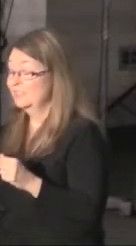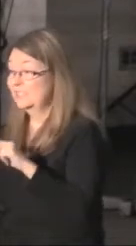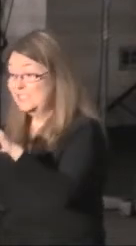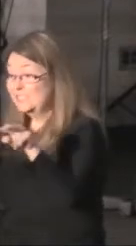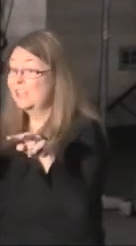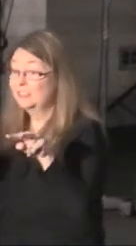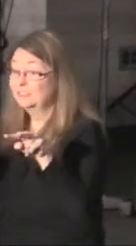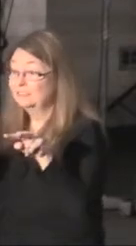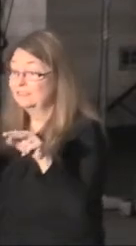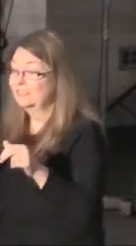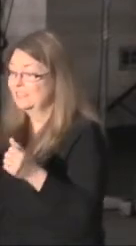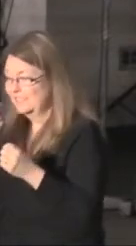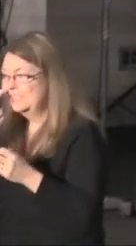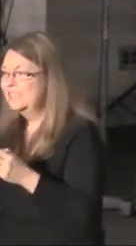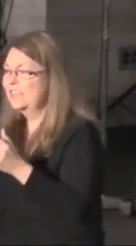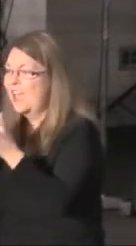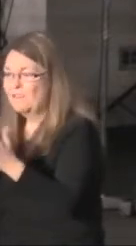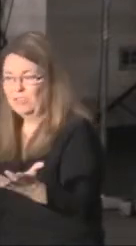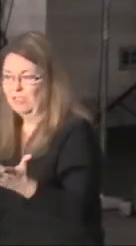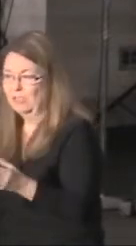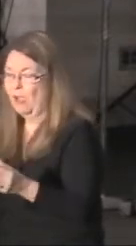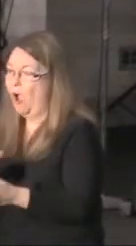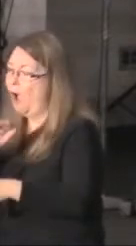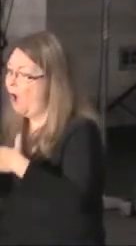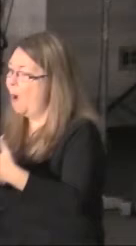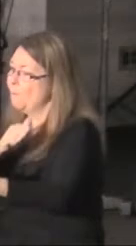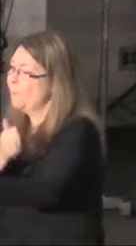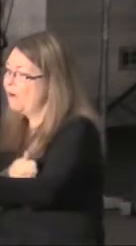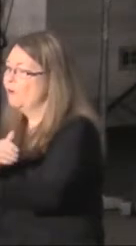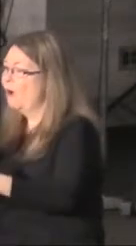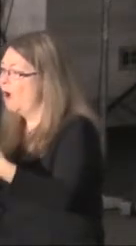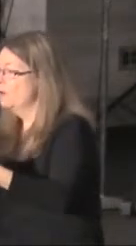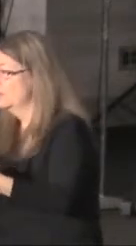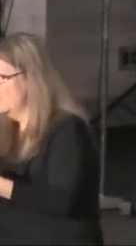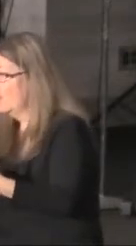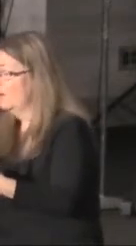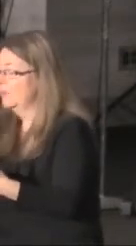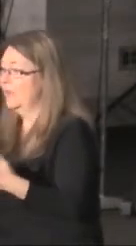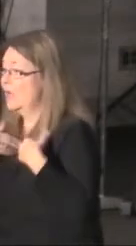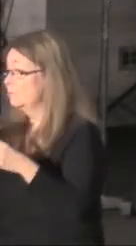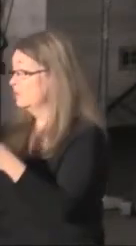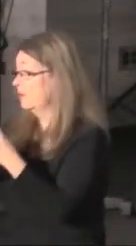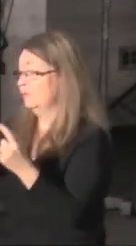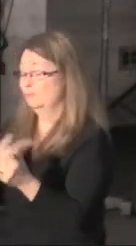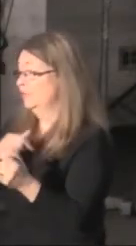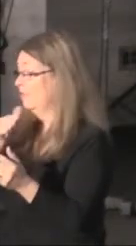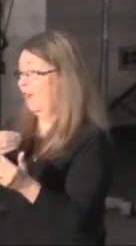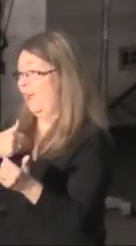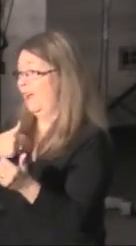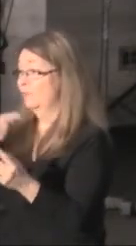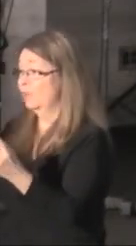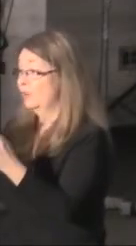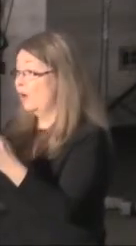God knows everything. He sees everything. He is all-powerful and all-knowing, and he has a certain perspective that we don't have, and the goal